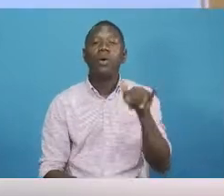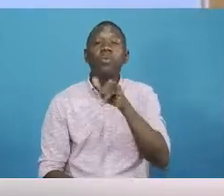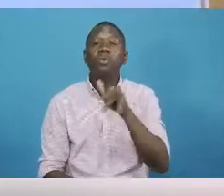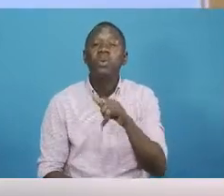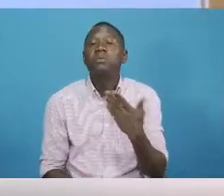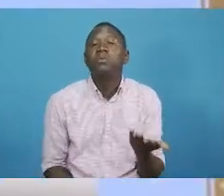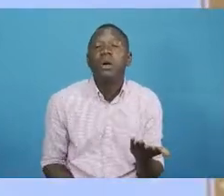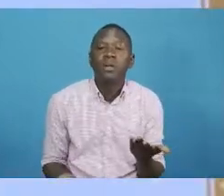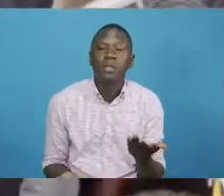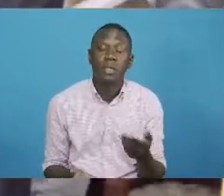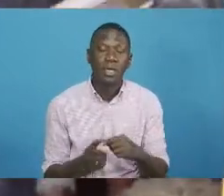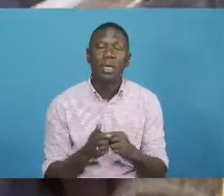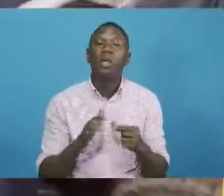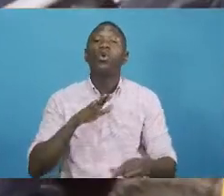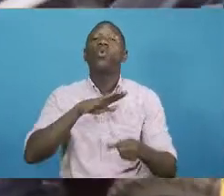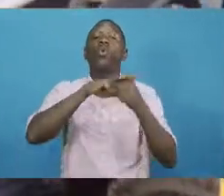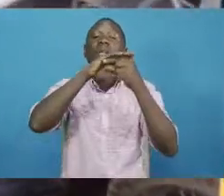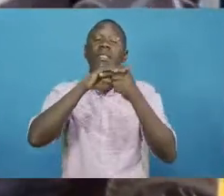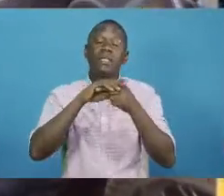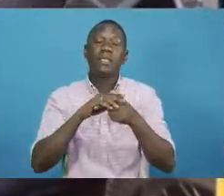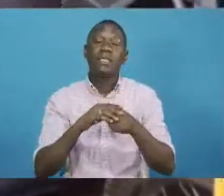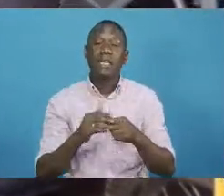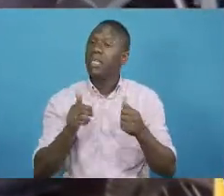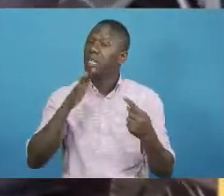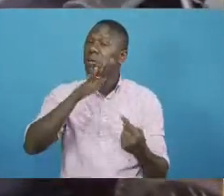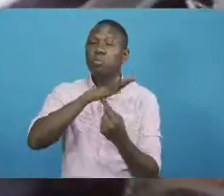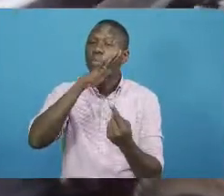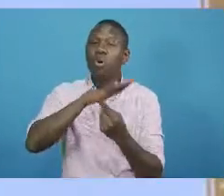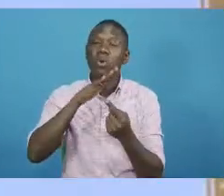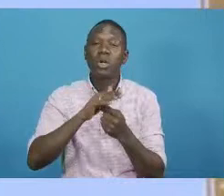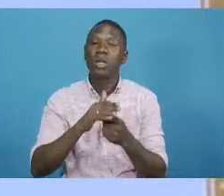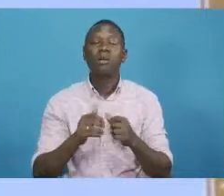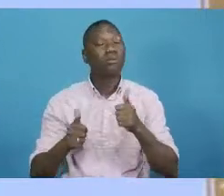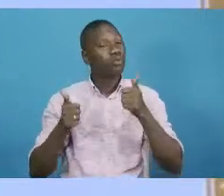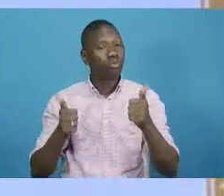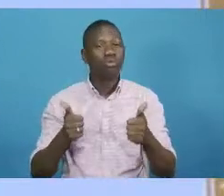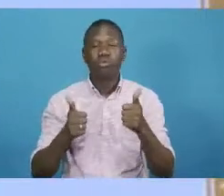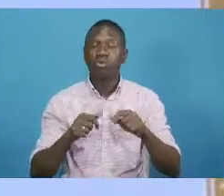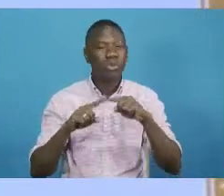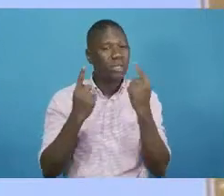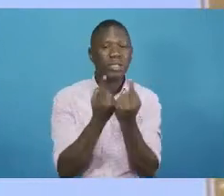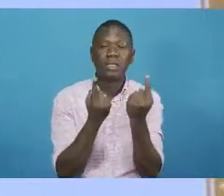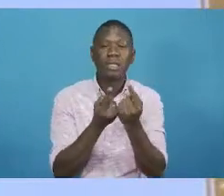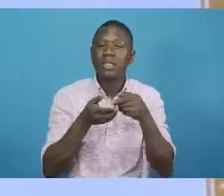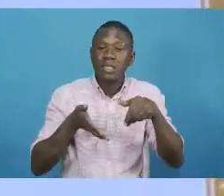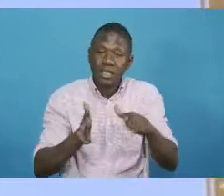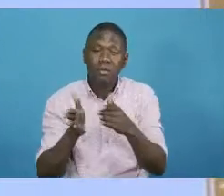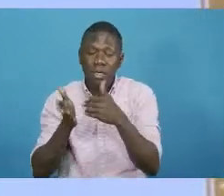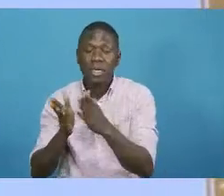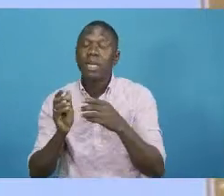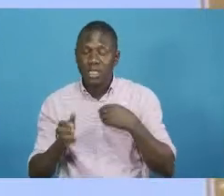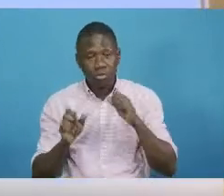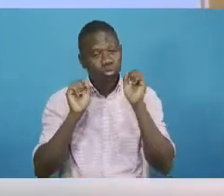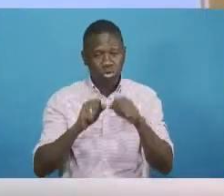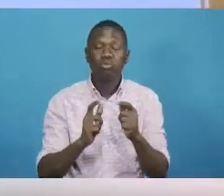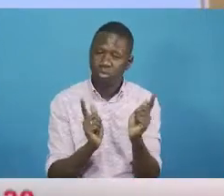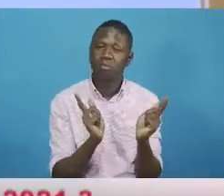a quality, relevant, and well-resourced TVET system that is